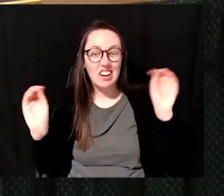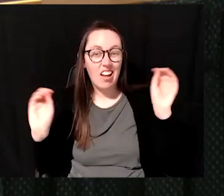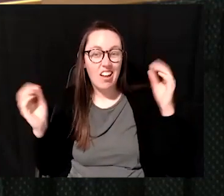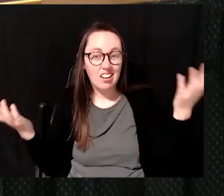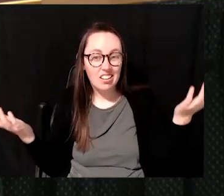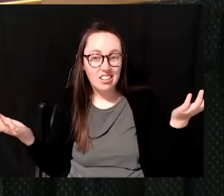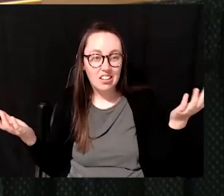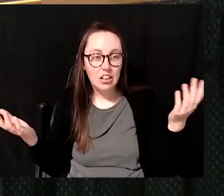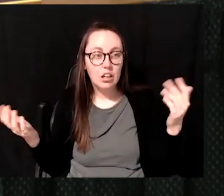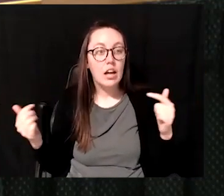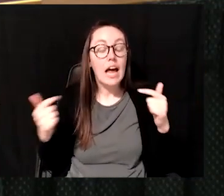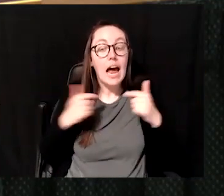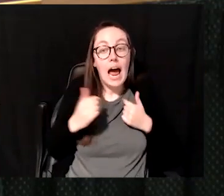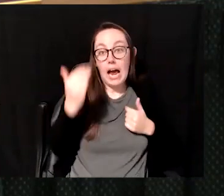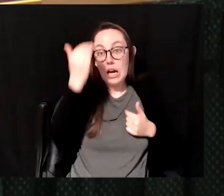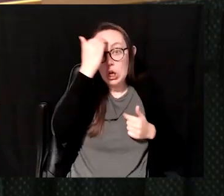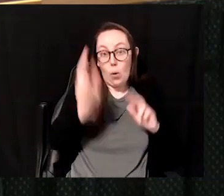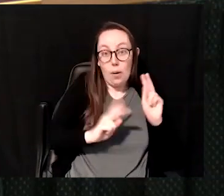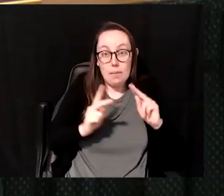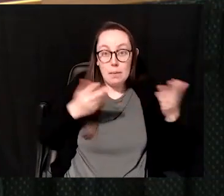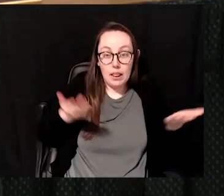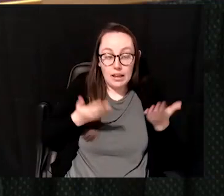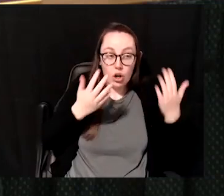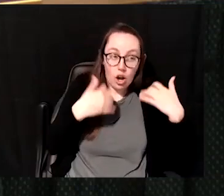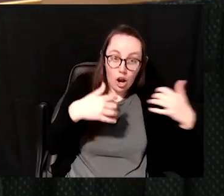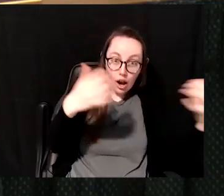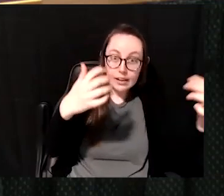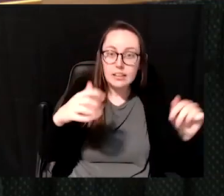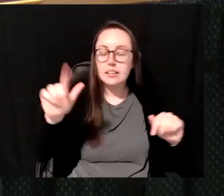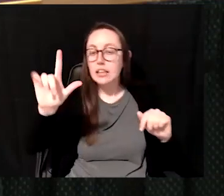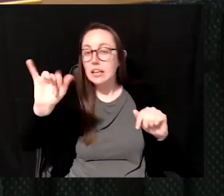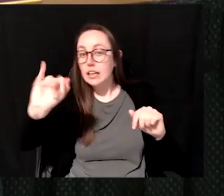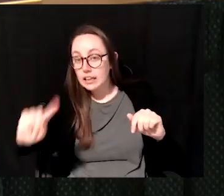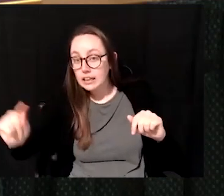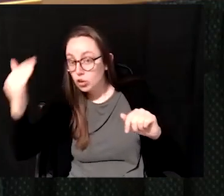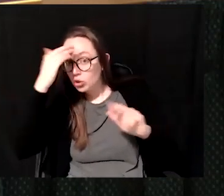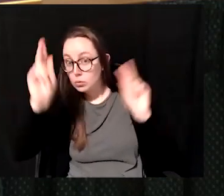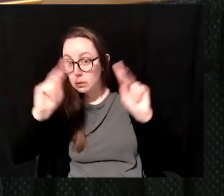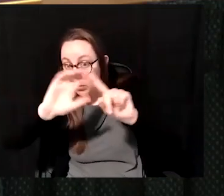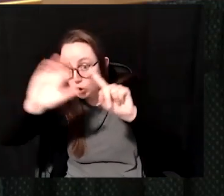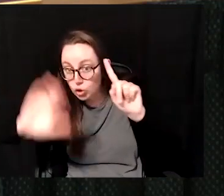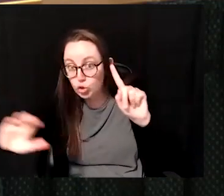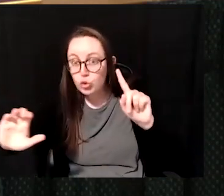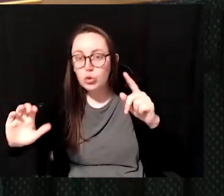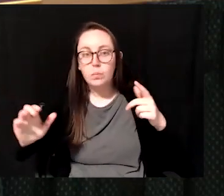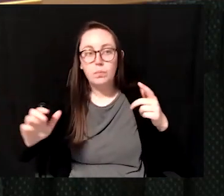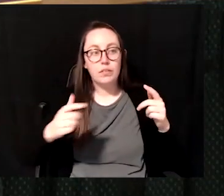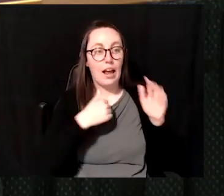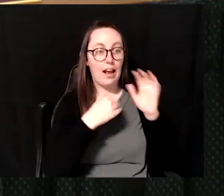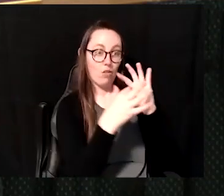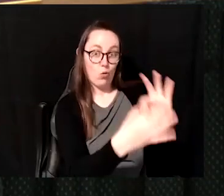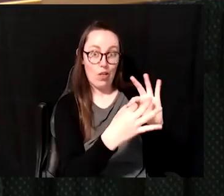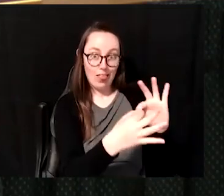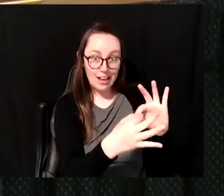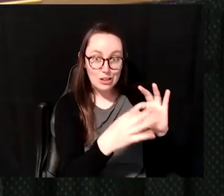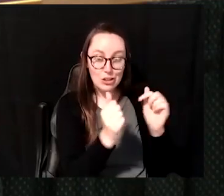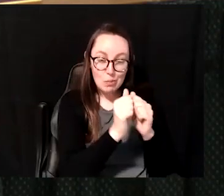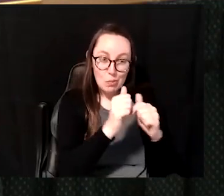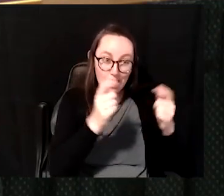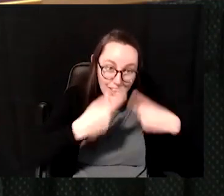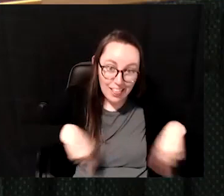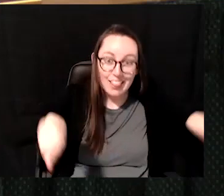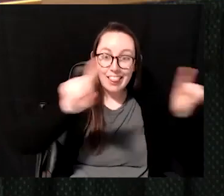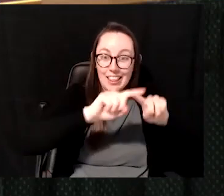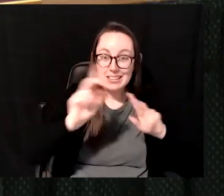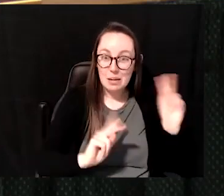who are on Zoom we all have relationships with people that want to see this work come forward I have a relationship with these people too and we're trying to